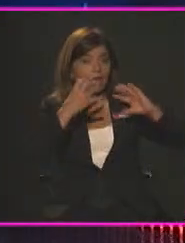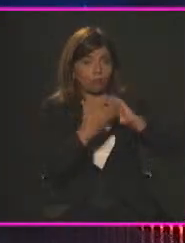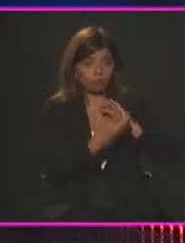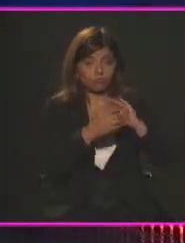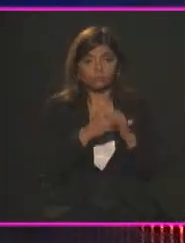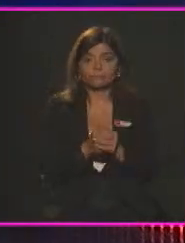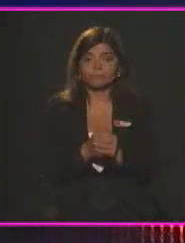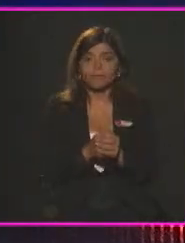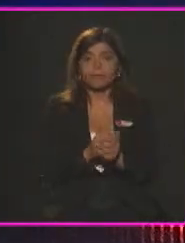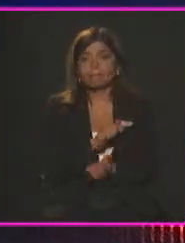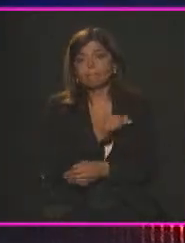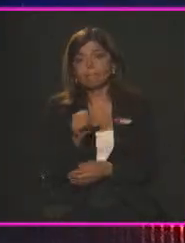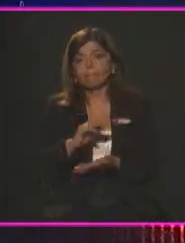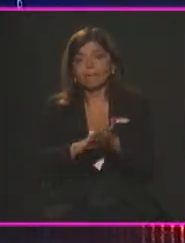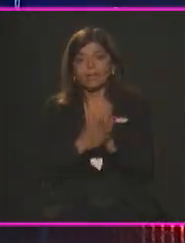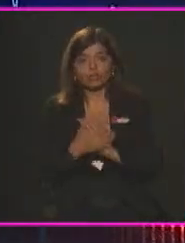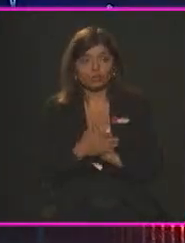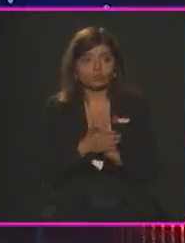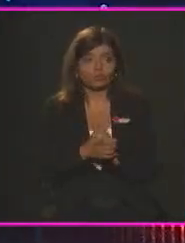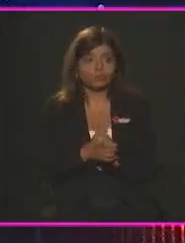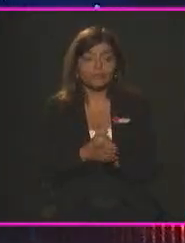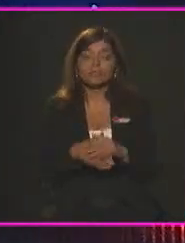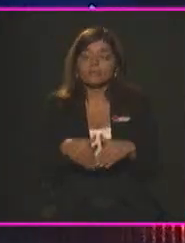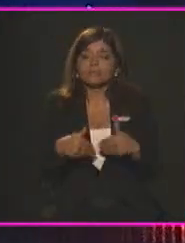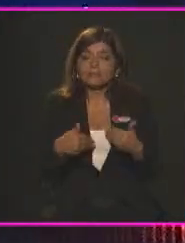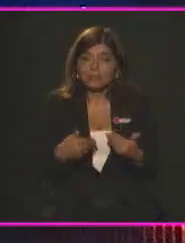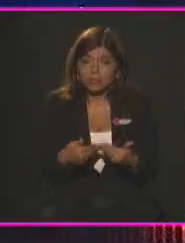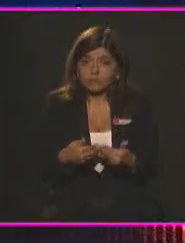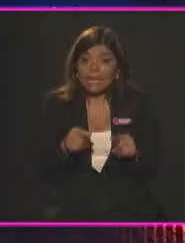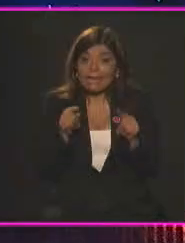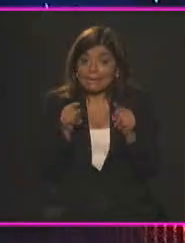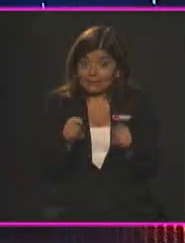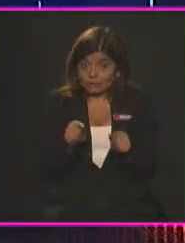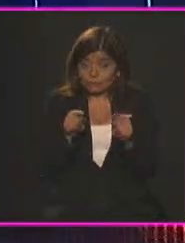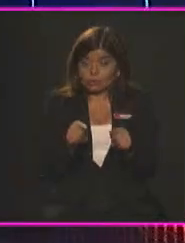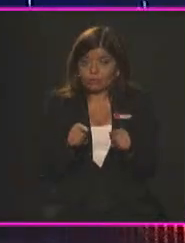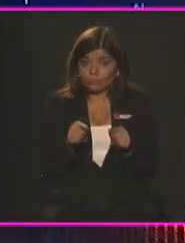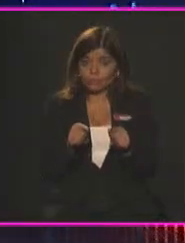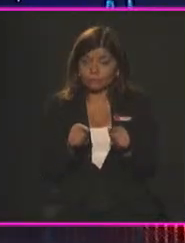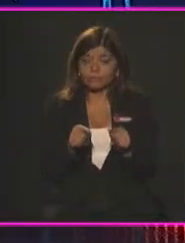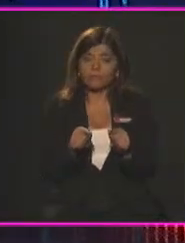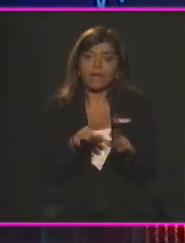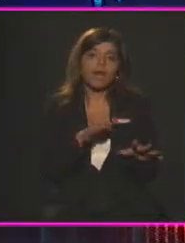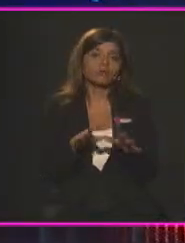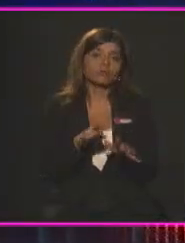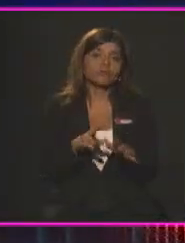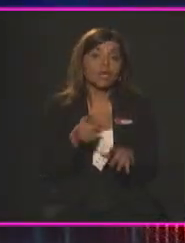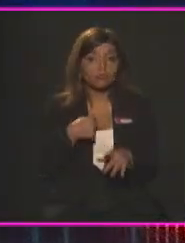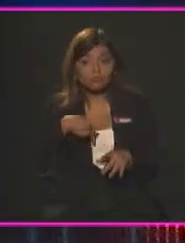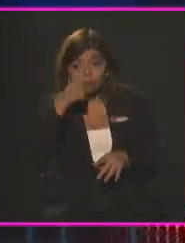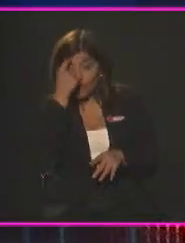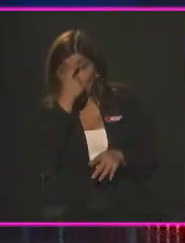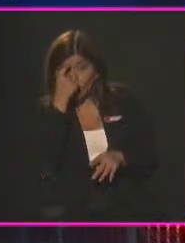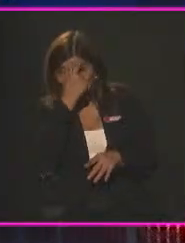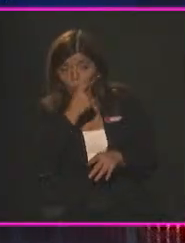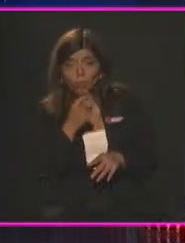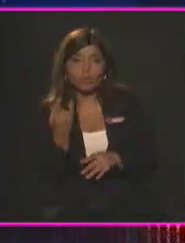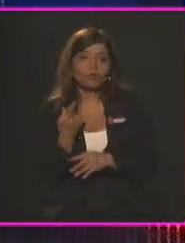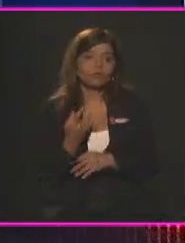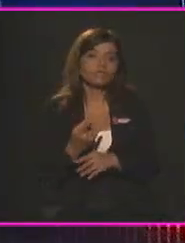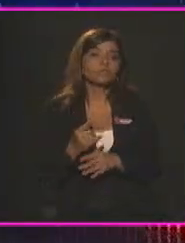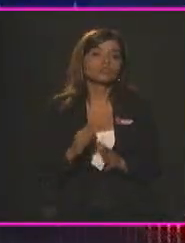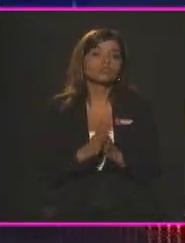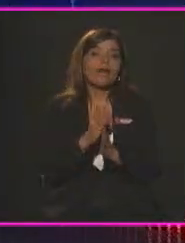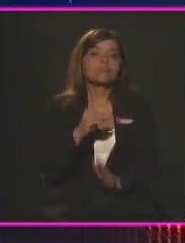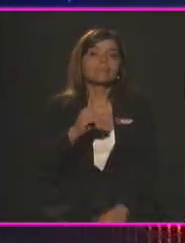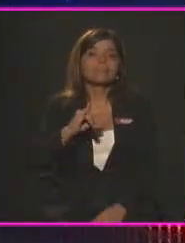everybody. So that is the kind of stuff that we're up to at the Center for Microbiome Innovation that I direct, with an increasing list of